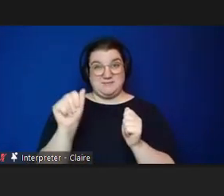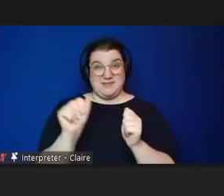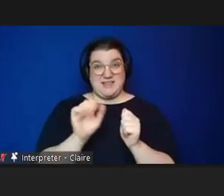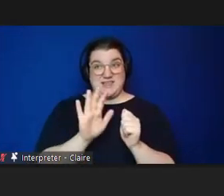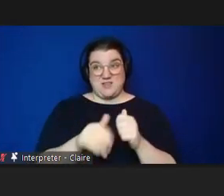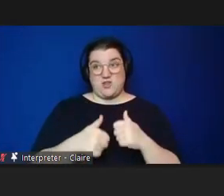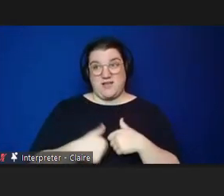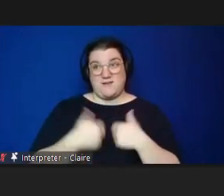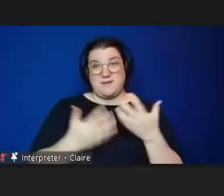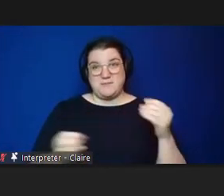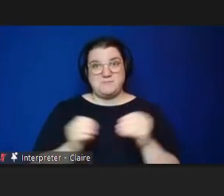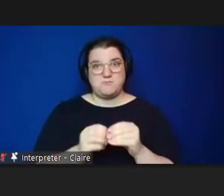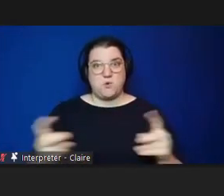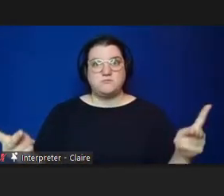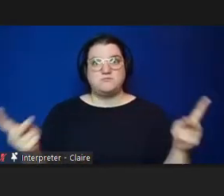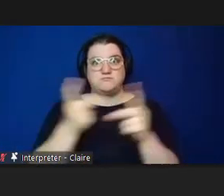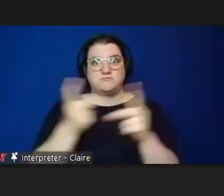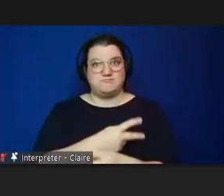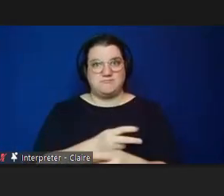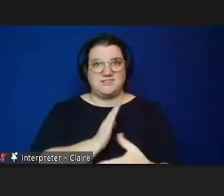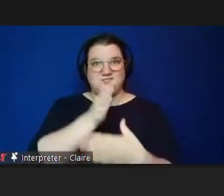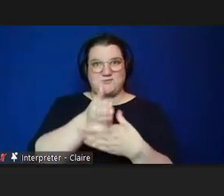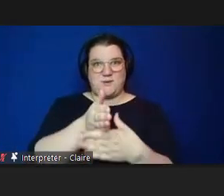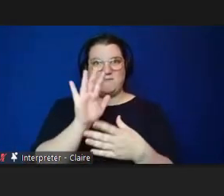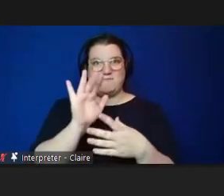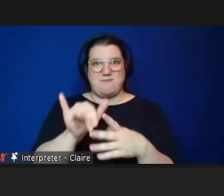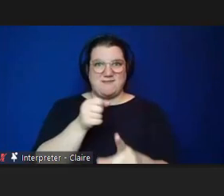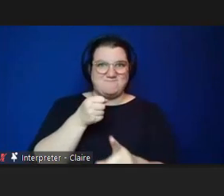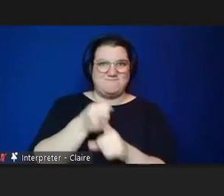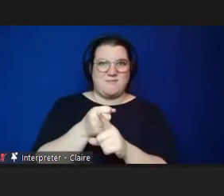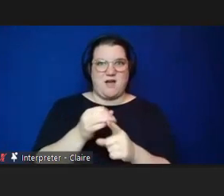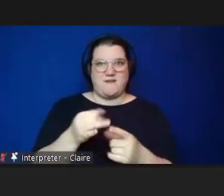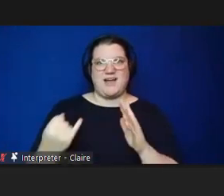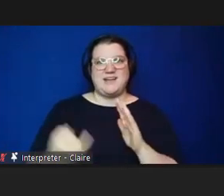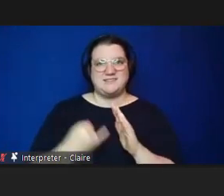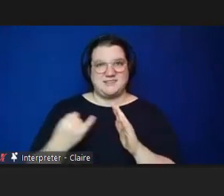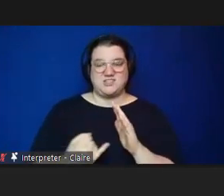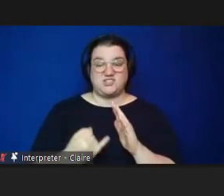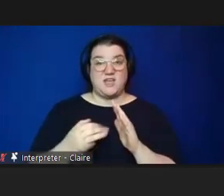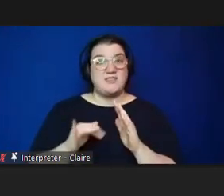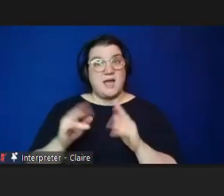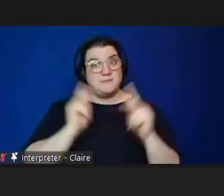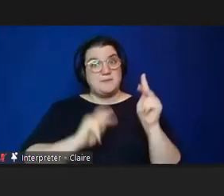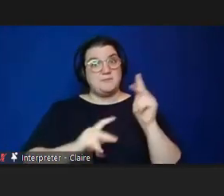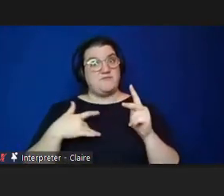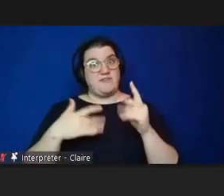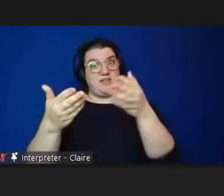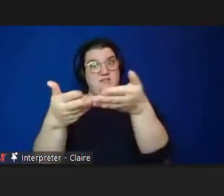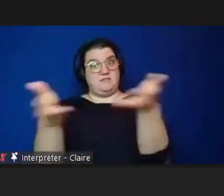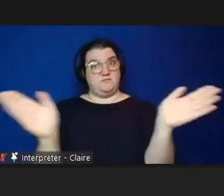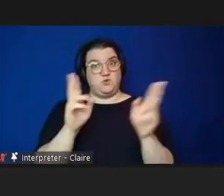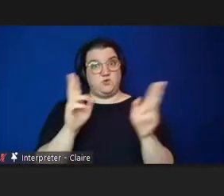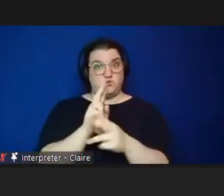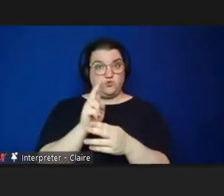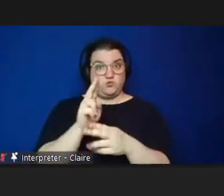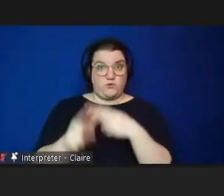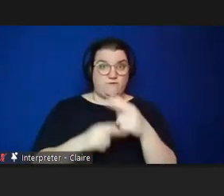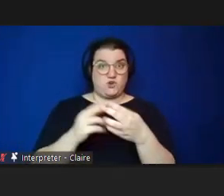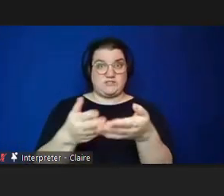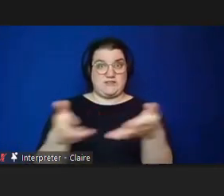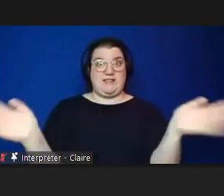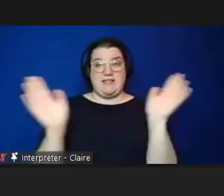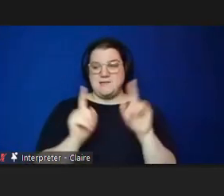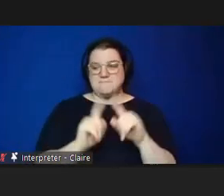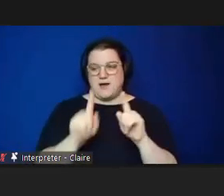their lives might be further disrupted by this impact of isolation that universally people are feeling, but is